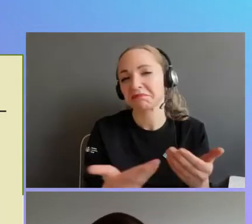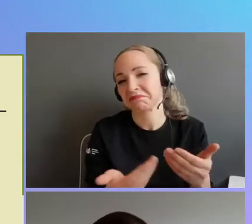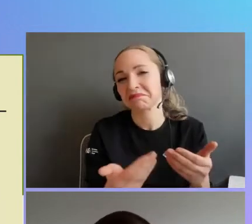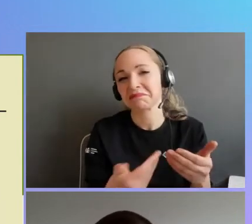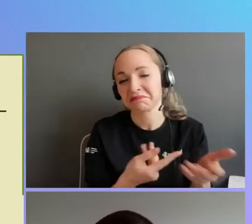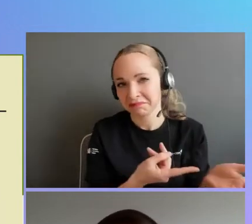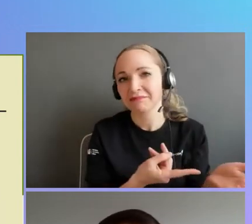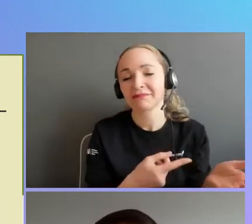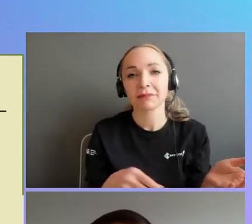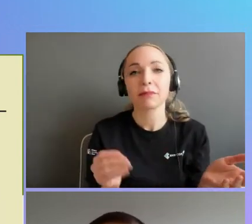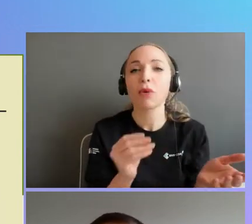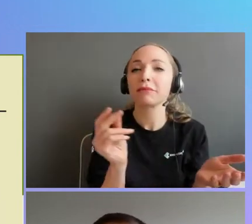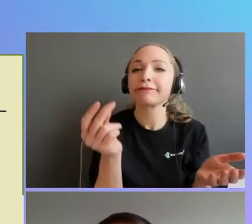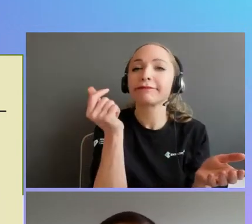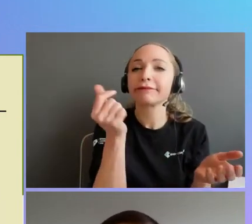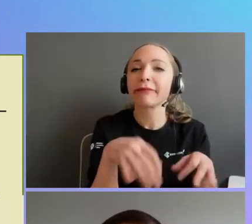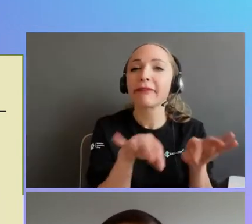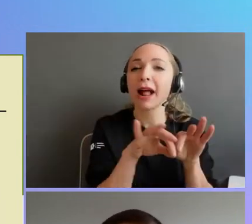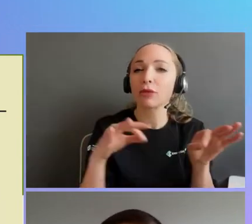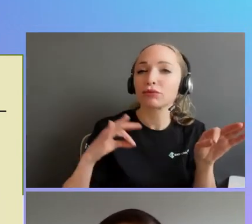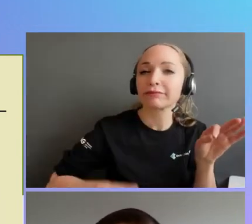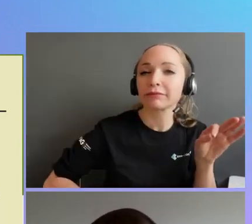immediate value,